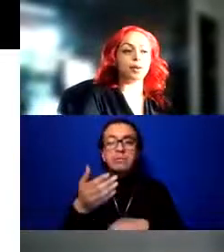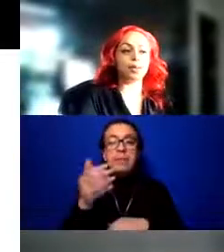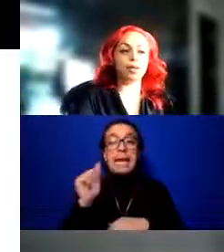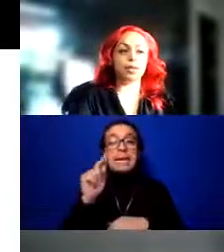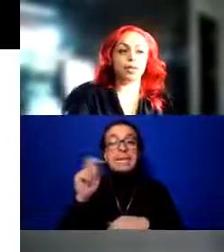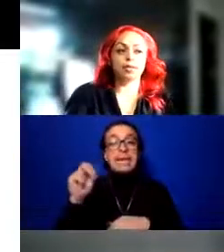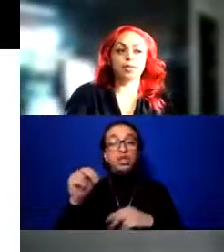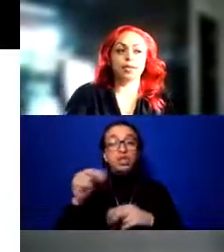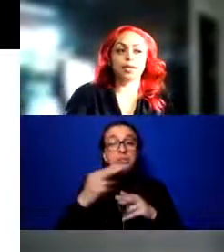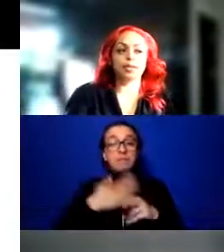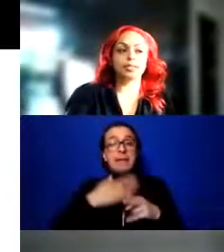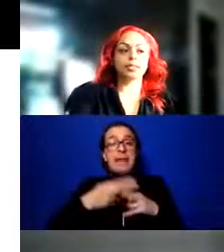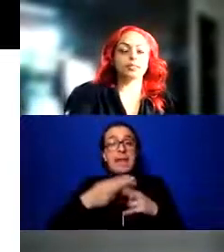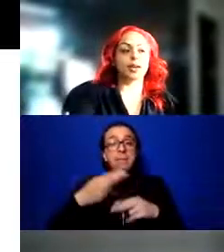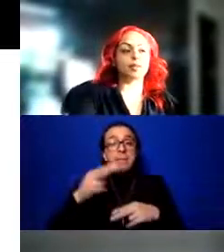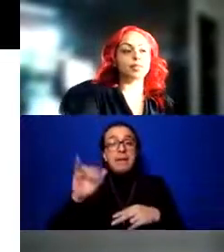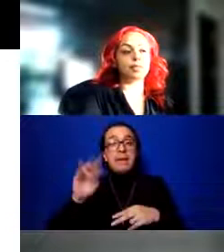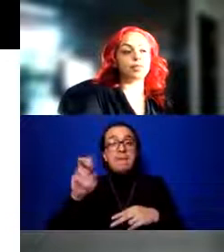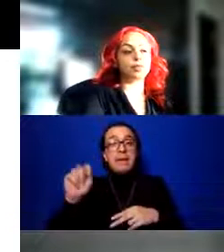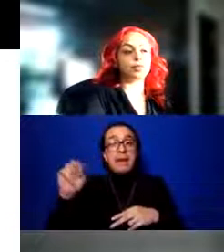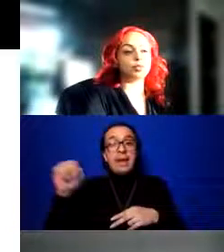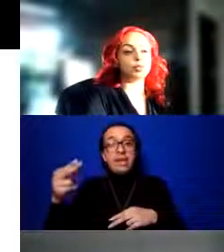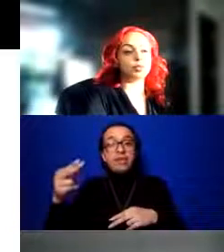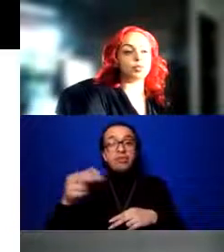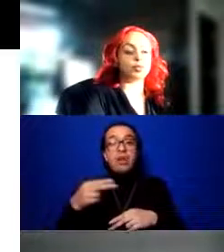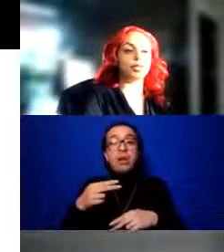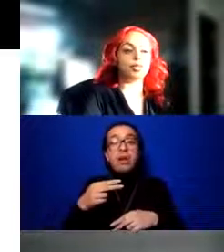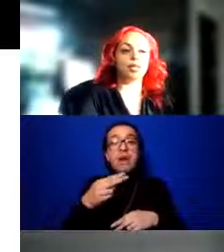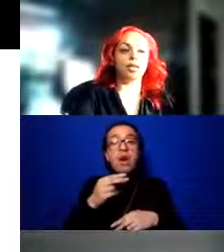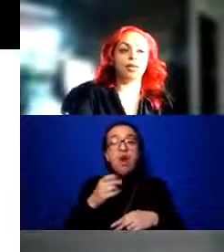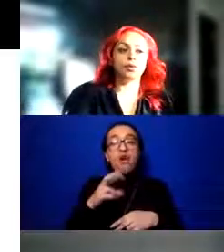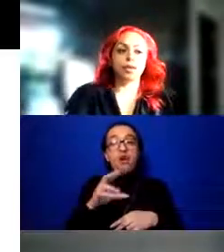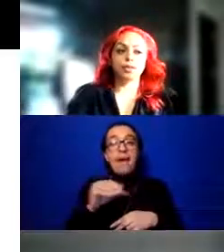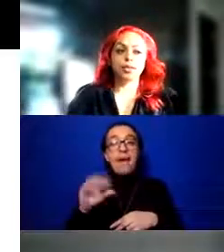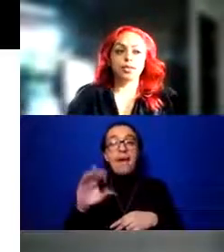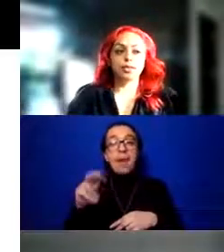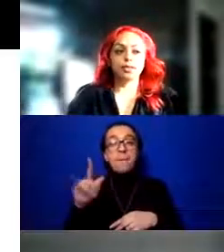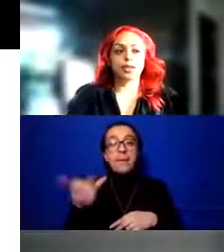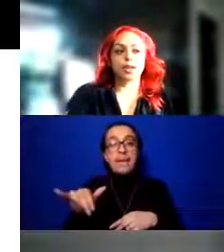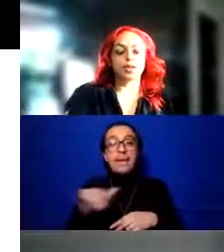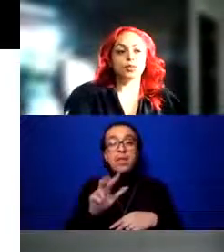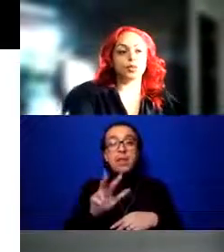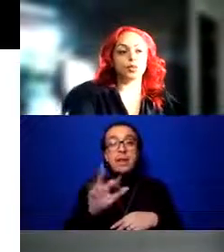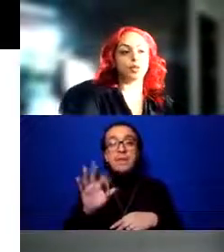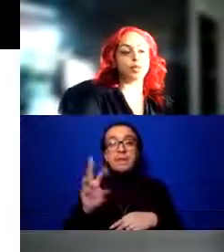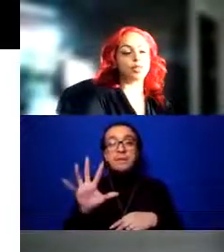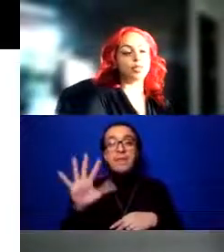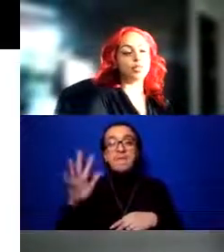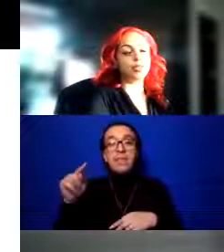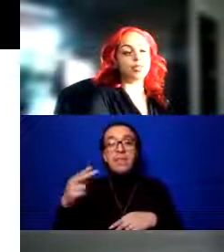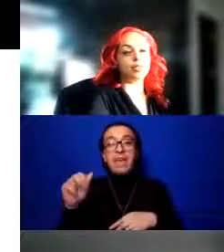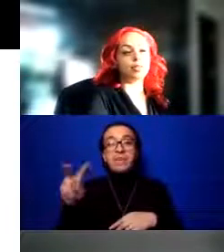Harder and Company at 3965 5th Avenue, Suite 420, San Diego, California, 92103.